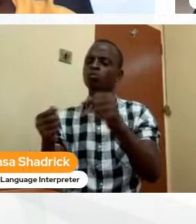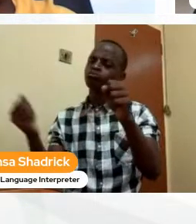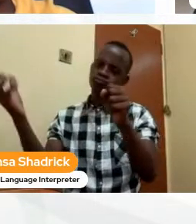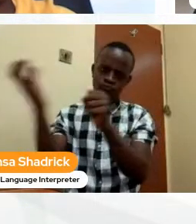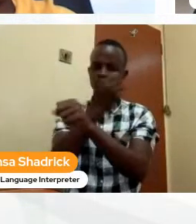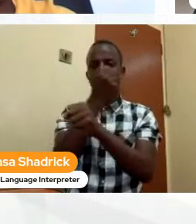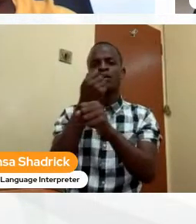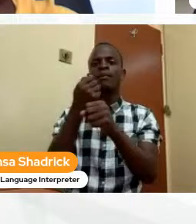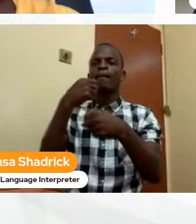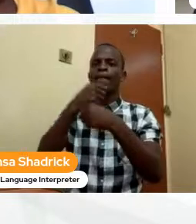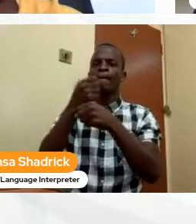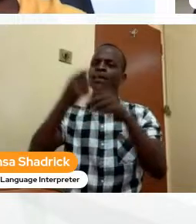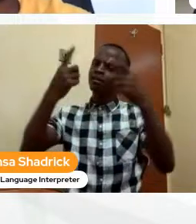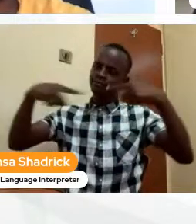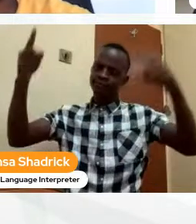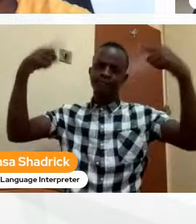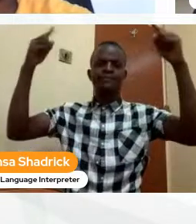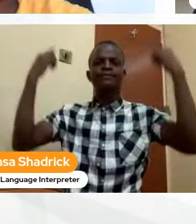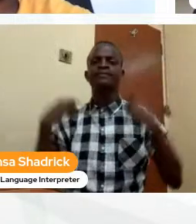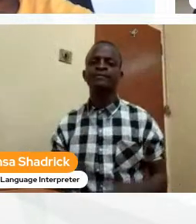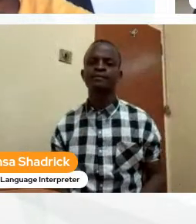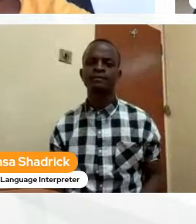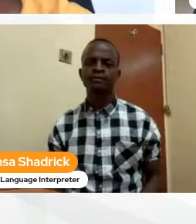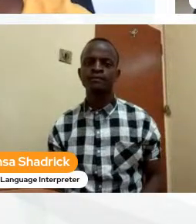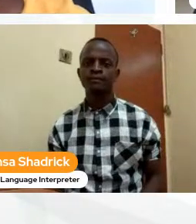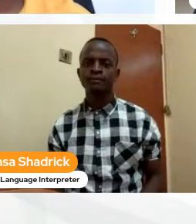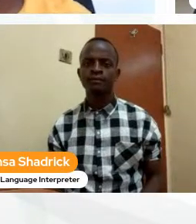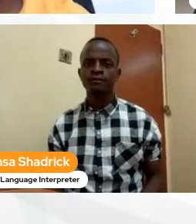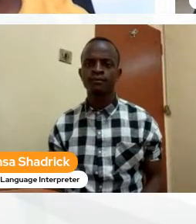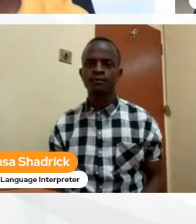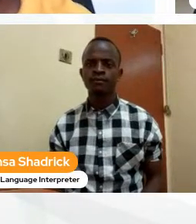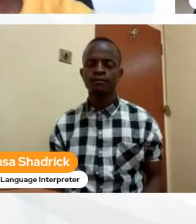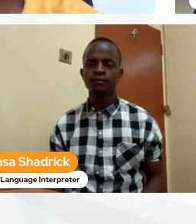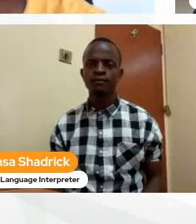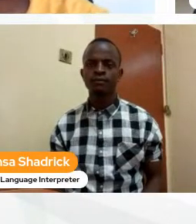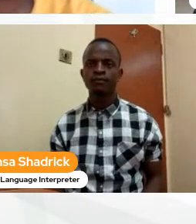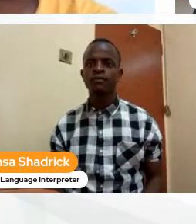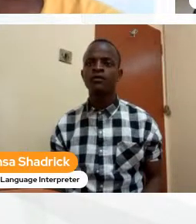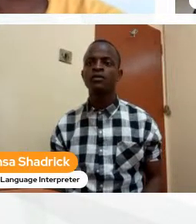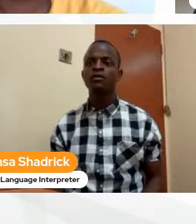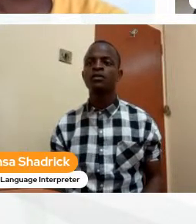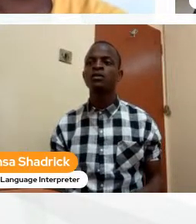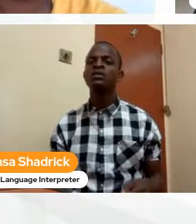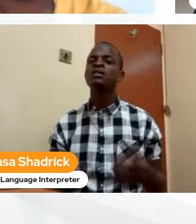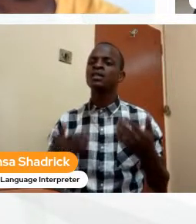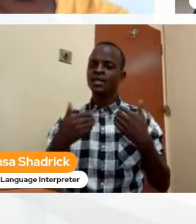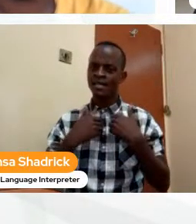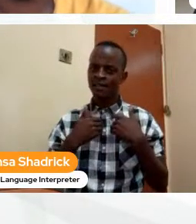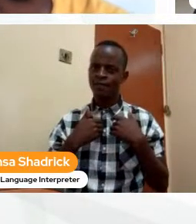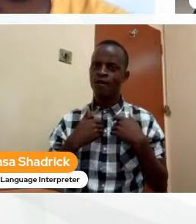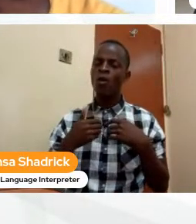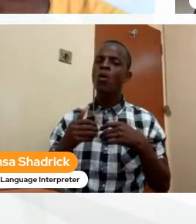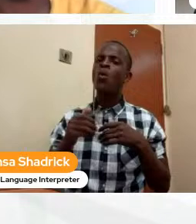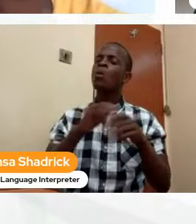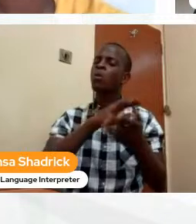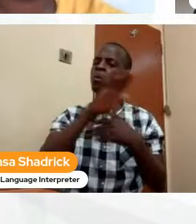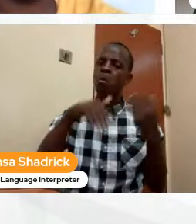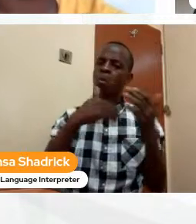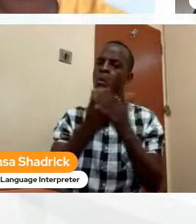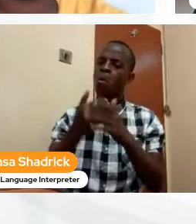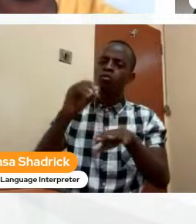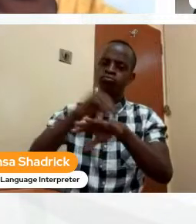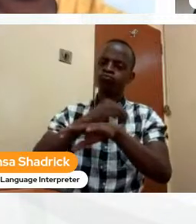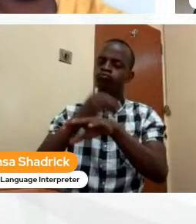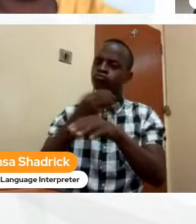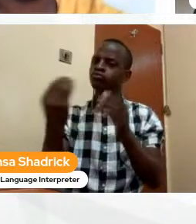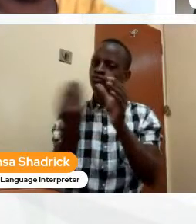are championing, the health of adolescents. So there's opportunity, Linda, for everyone that wants to come